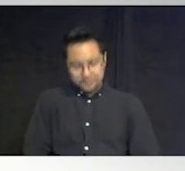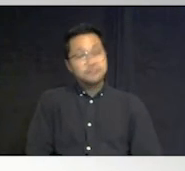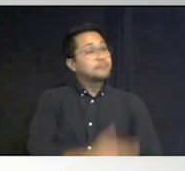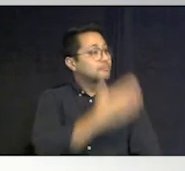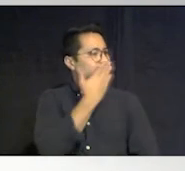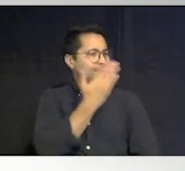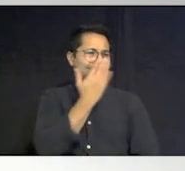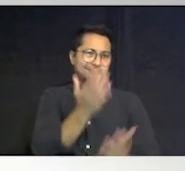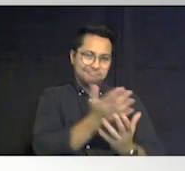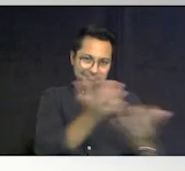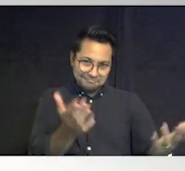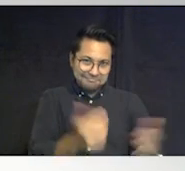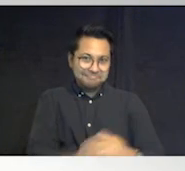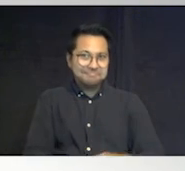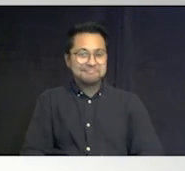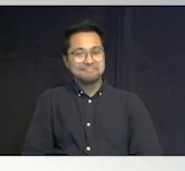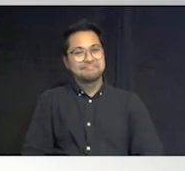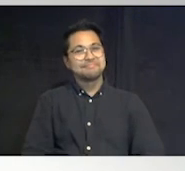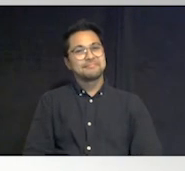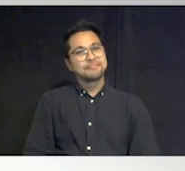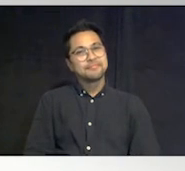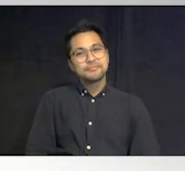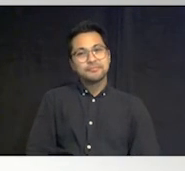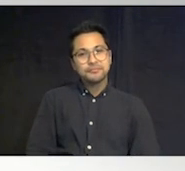Thank you so much.